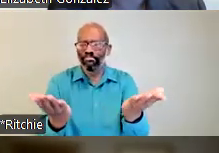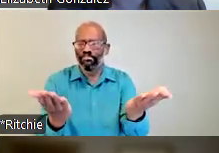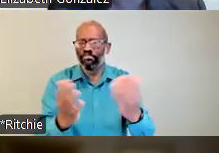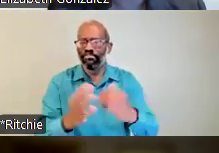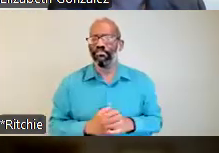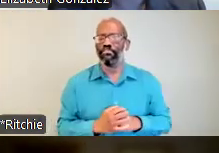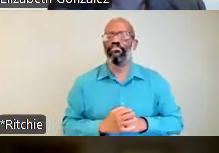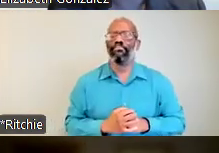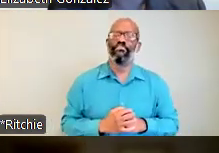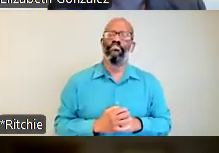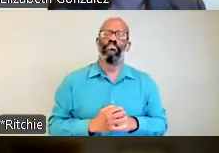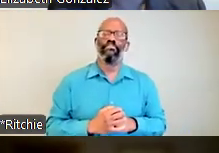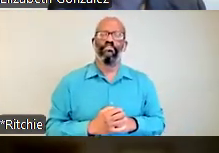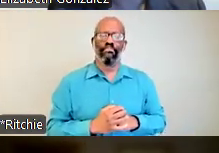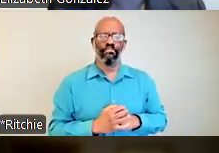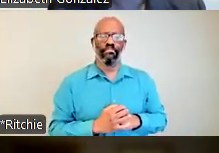Nor do I.